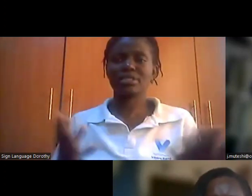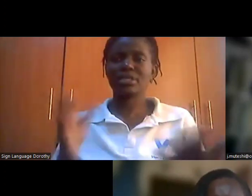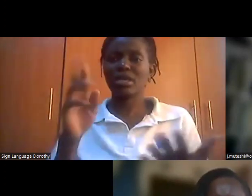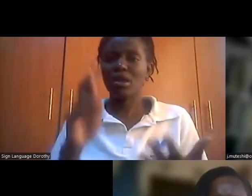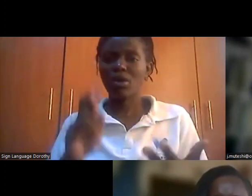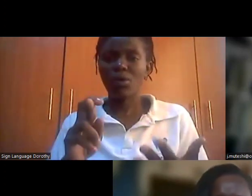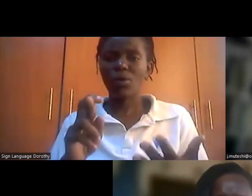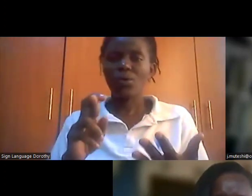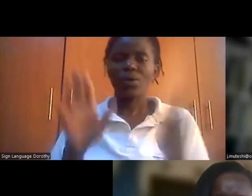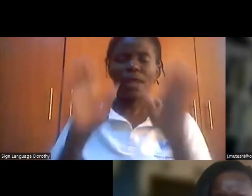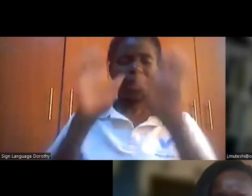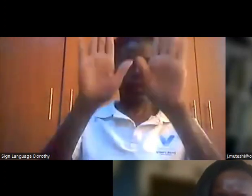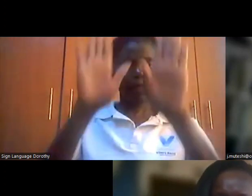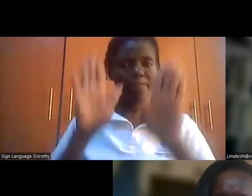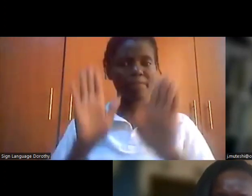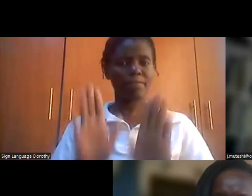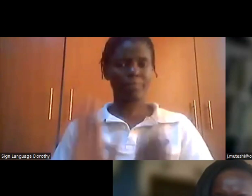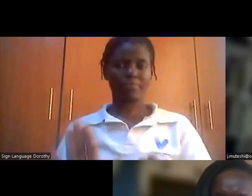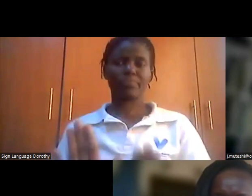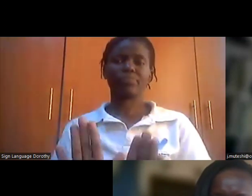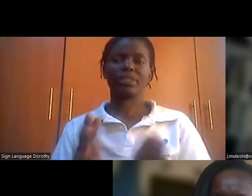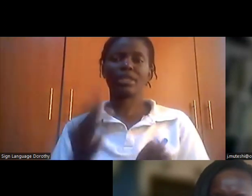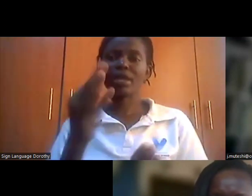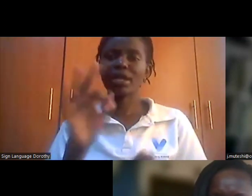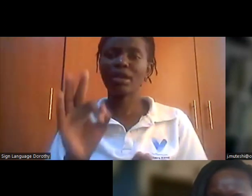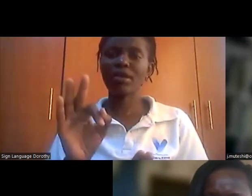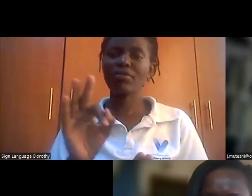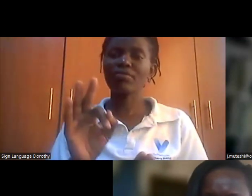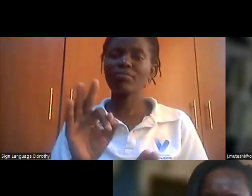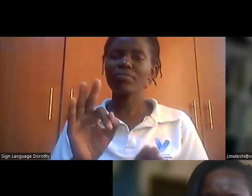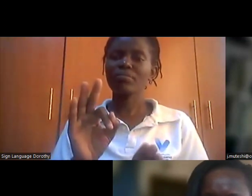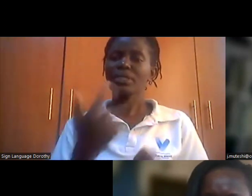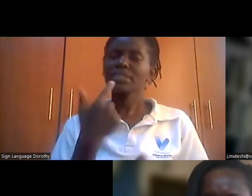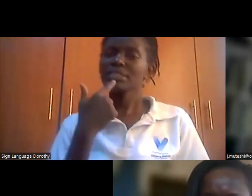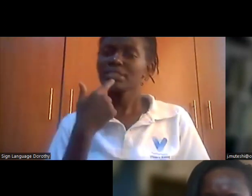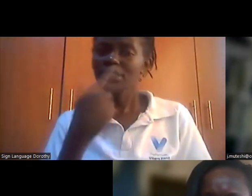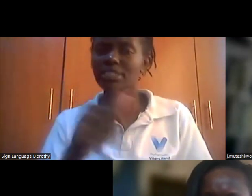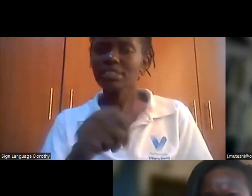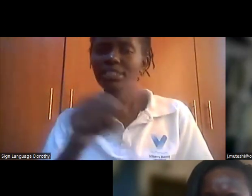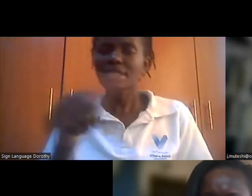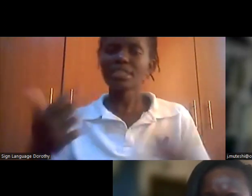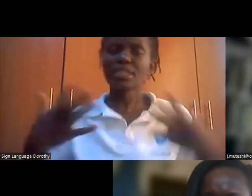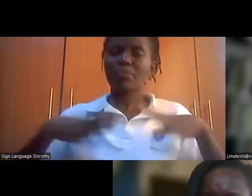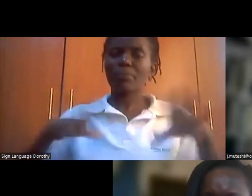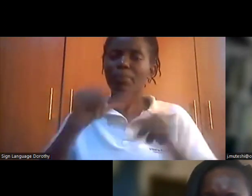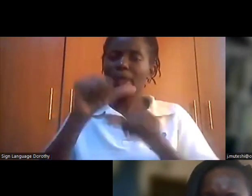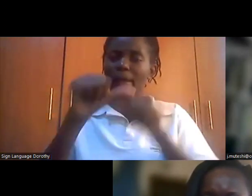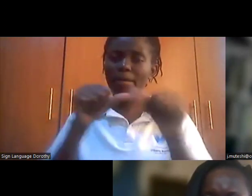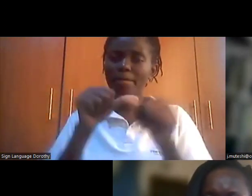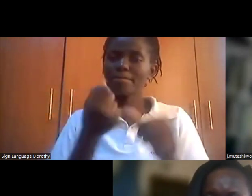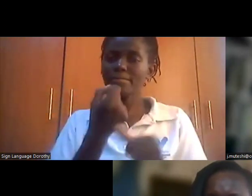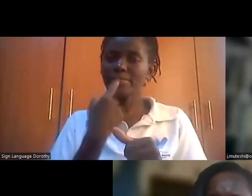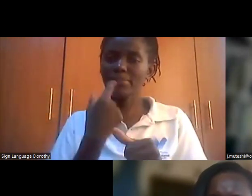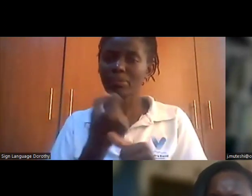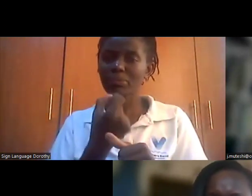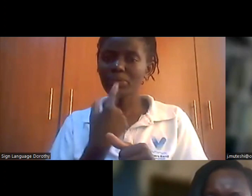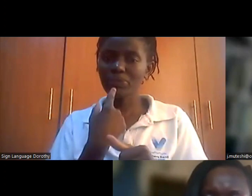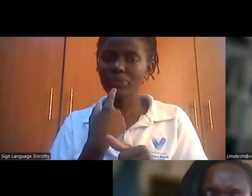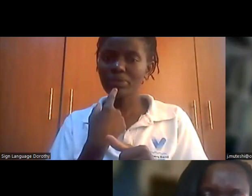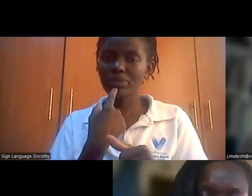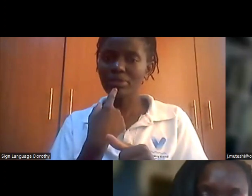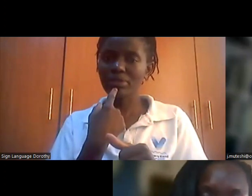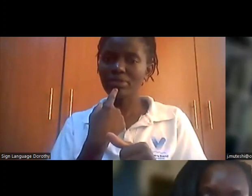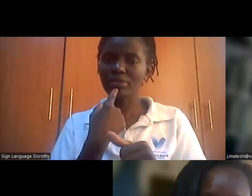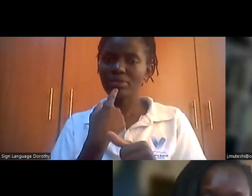addressing the medicalization and now even more so the uptake of this work by traditional birth